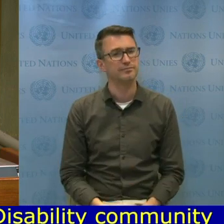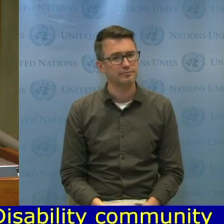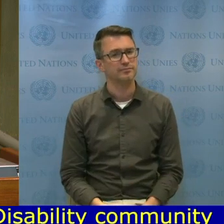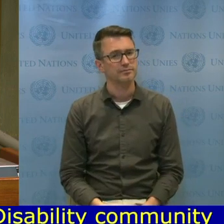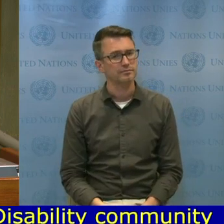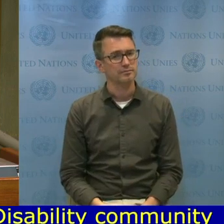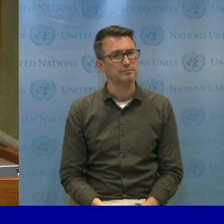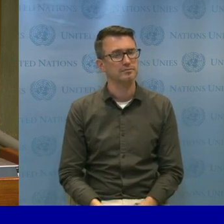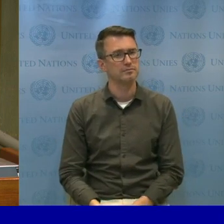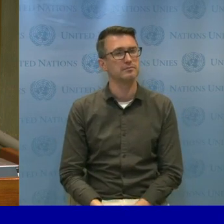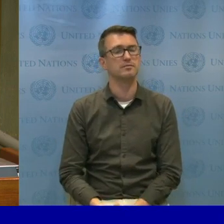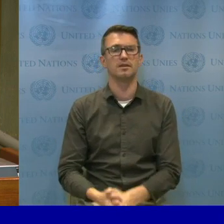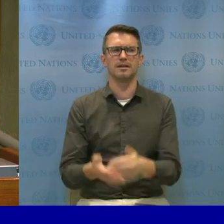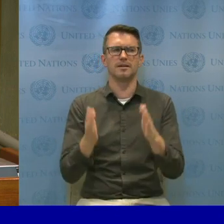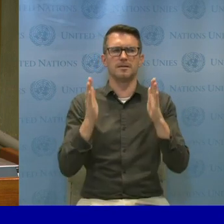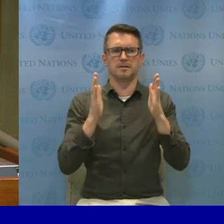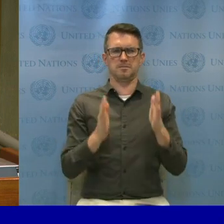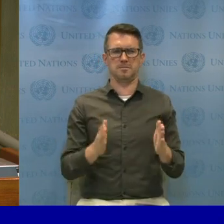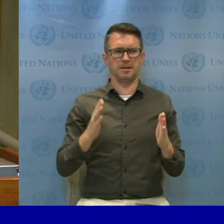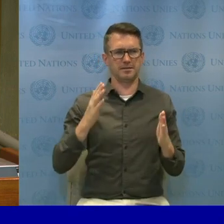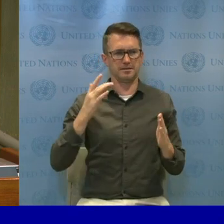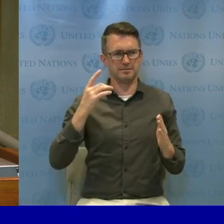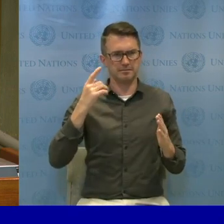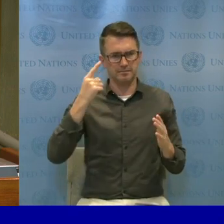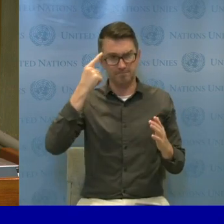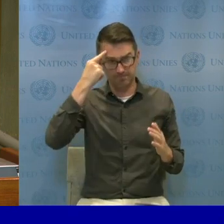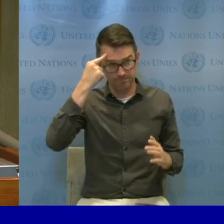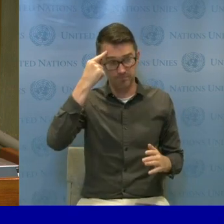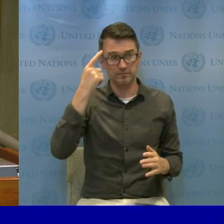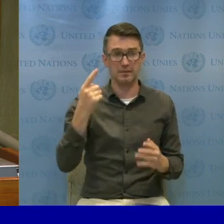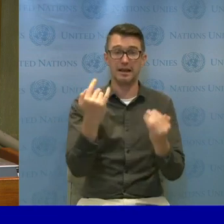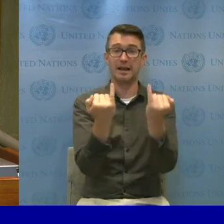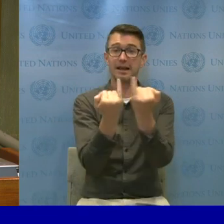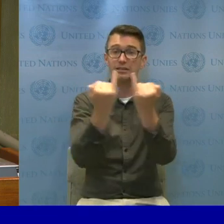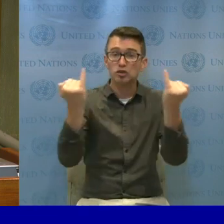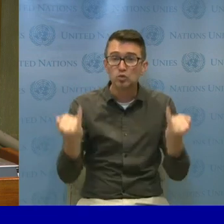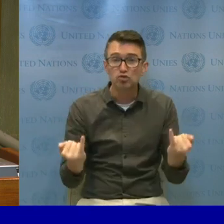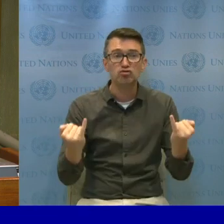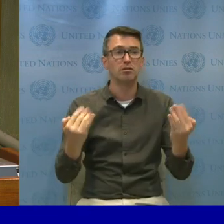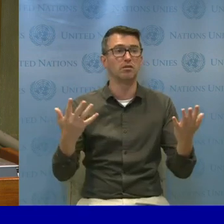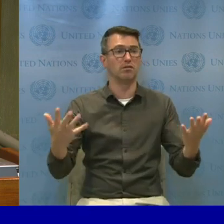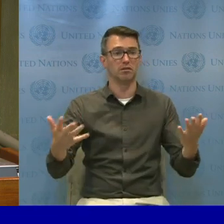all forms, including mental hospitals and social care institutions,